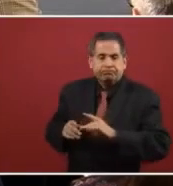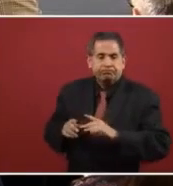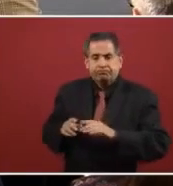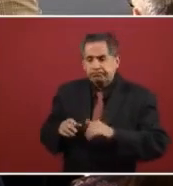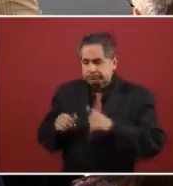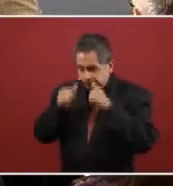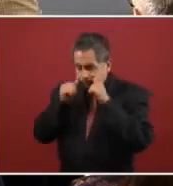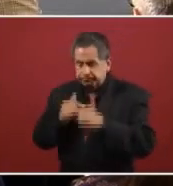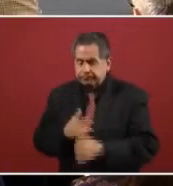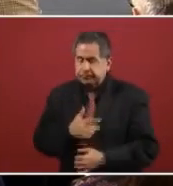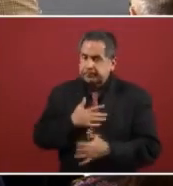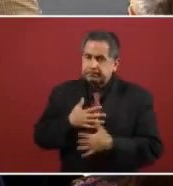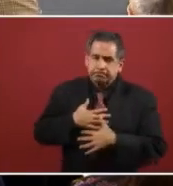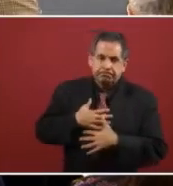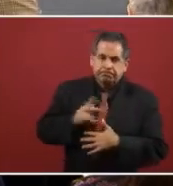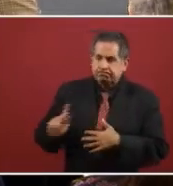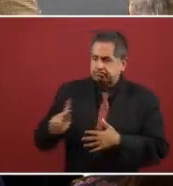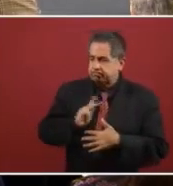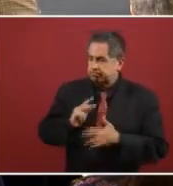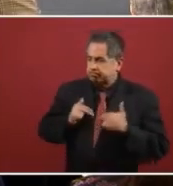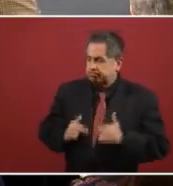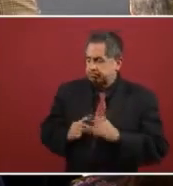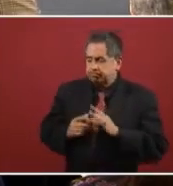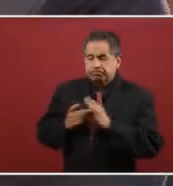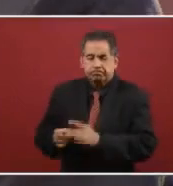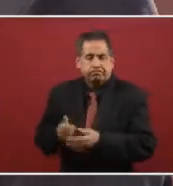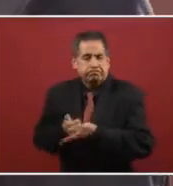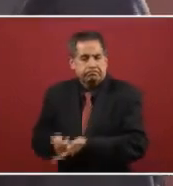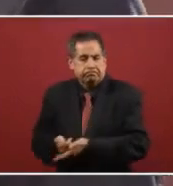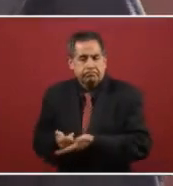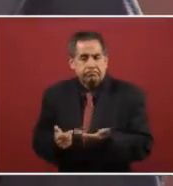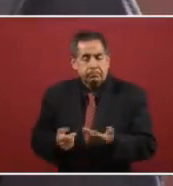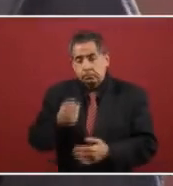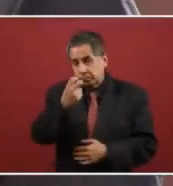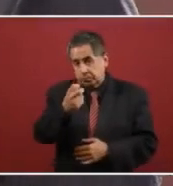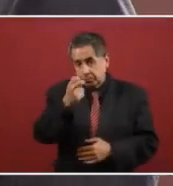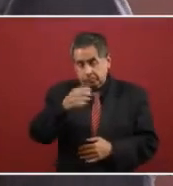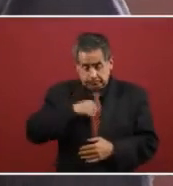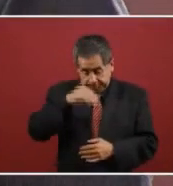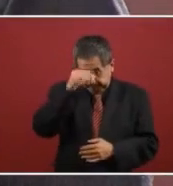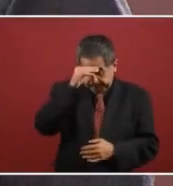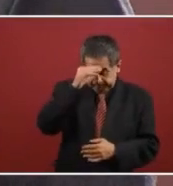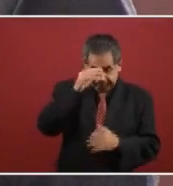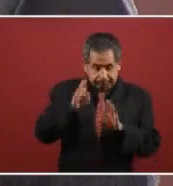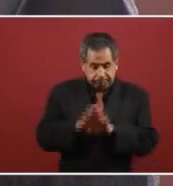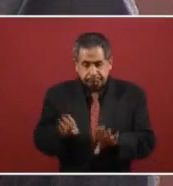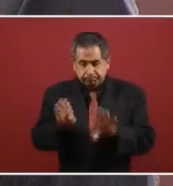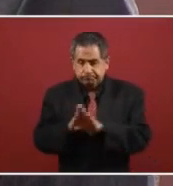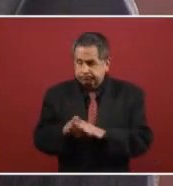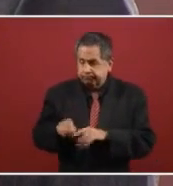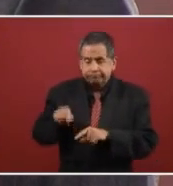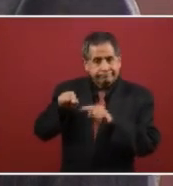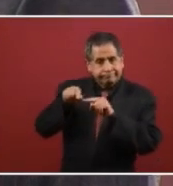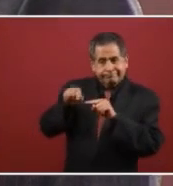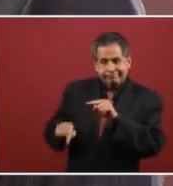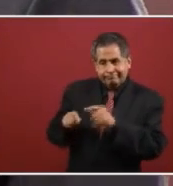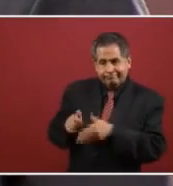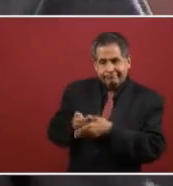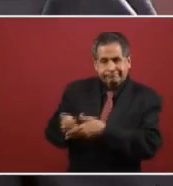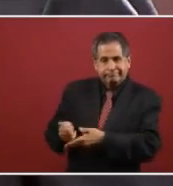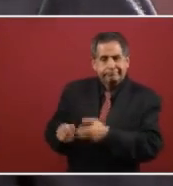y humano. humane. Entonces estamos buscando la So we're manera looking for the way de resolver to